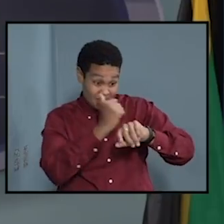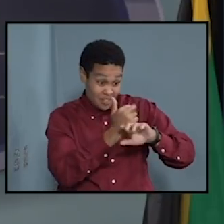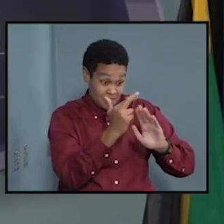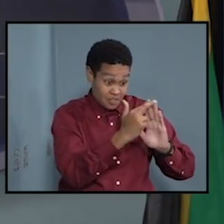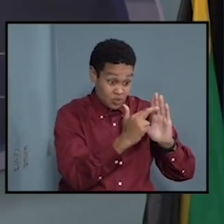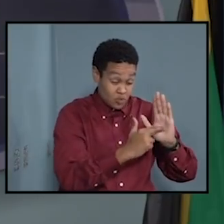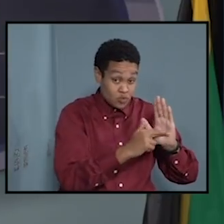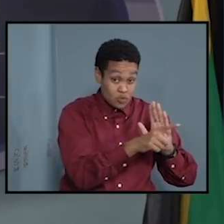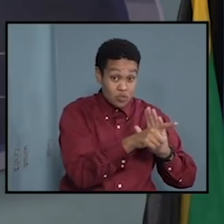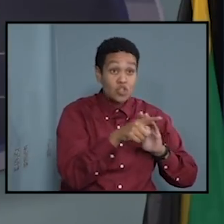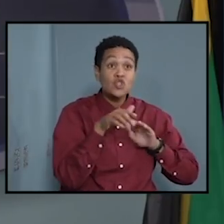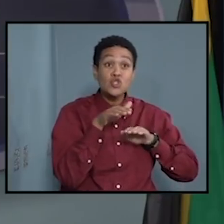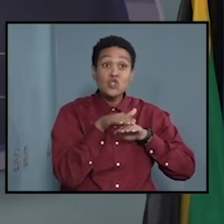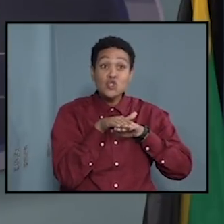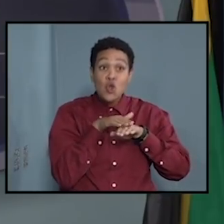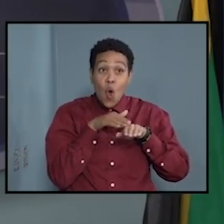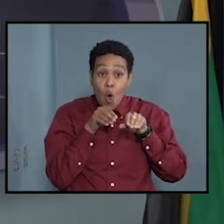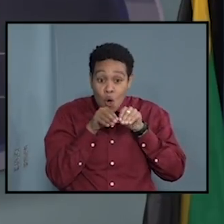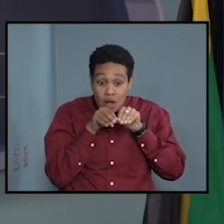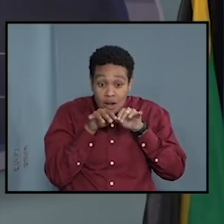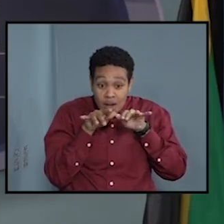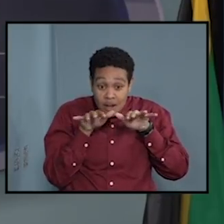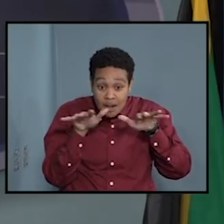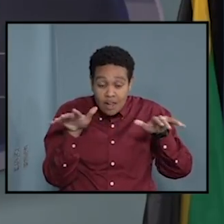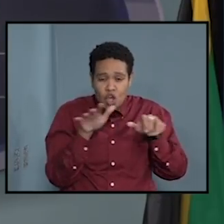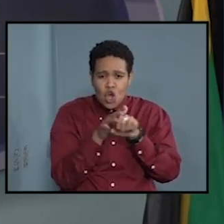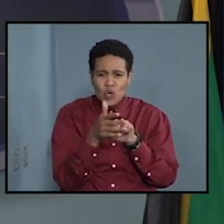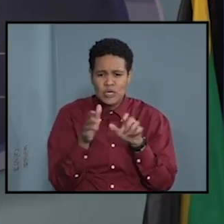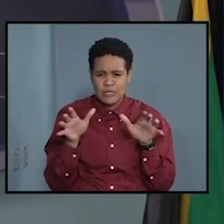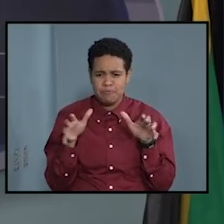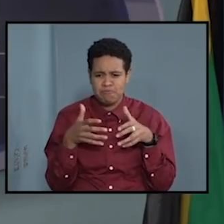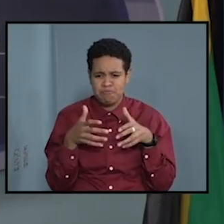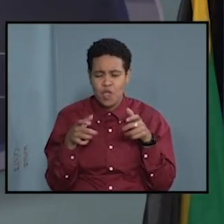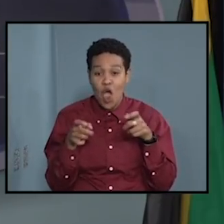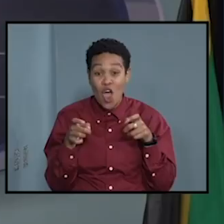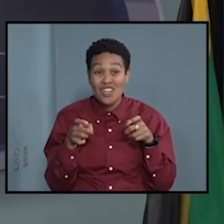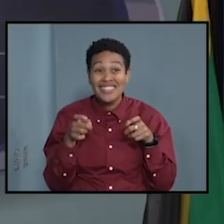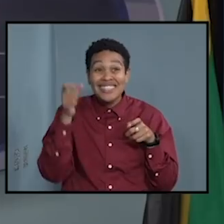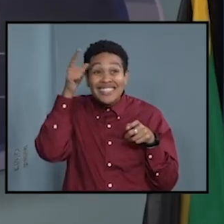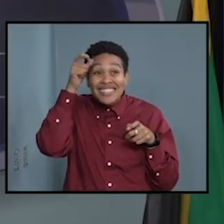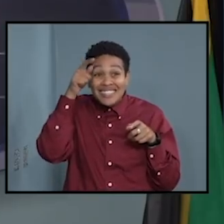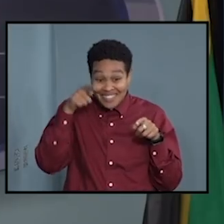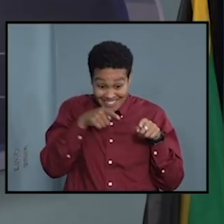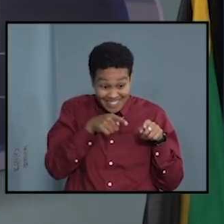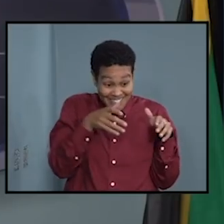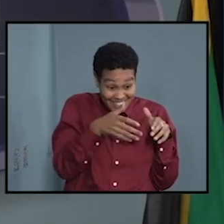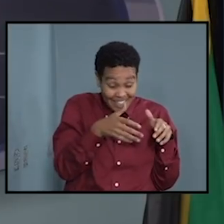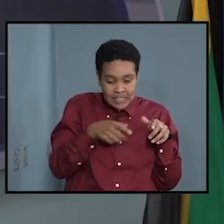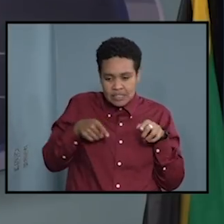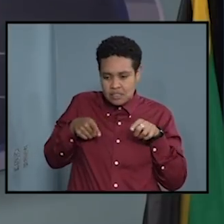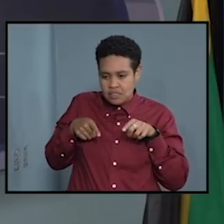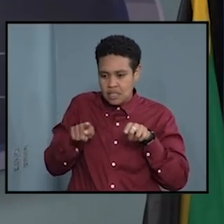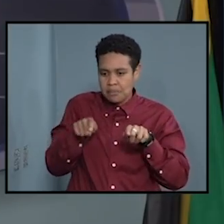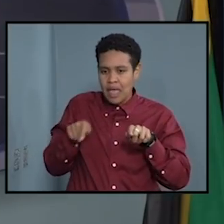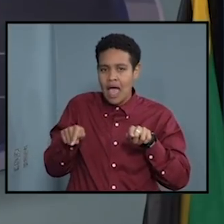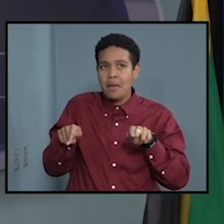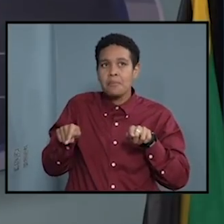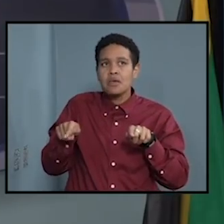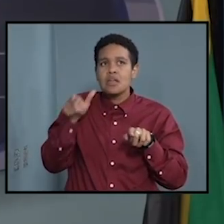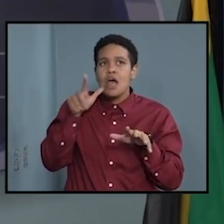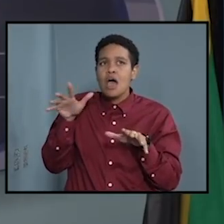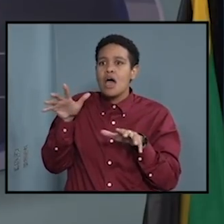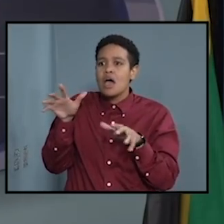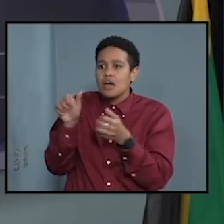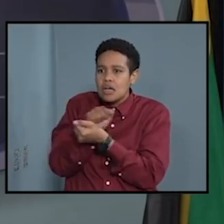that slow the spread, control the spread, whilst at the same time not doing irreparable